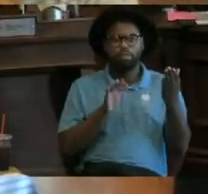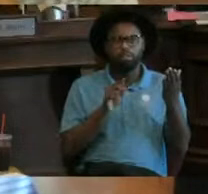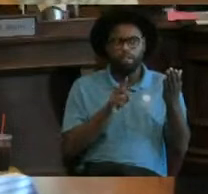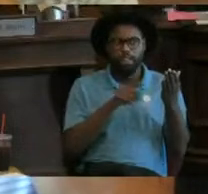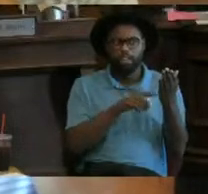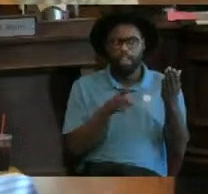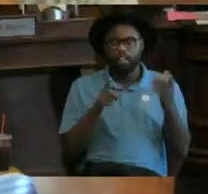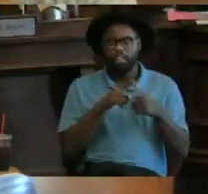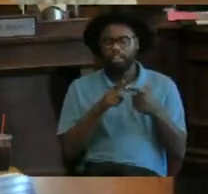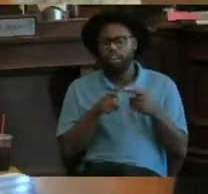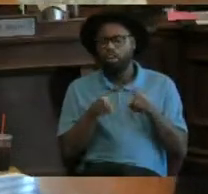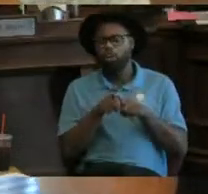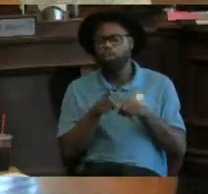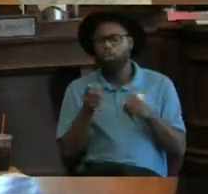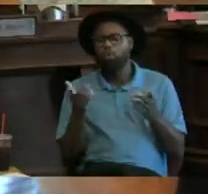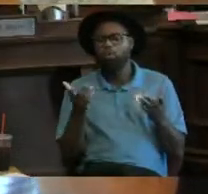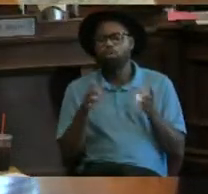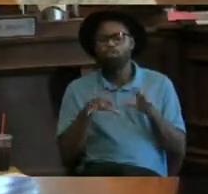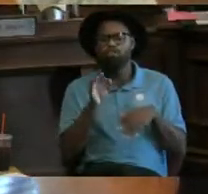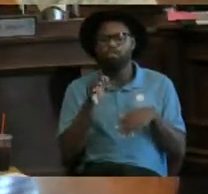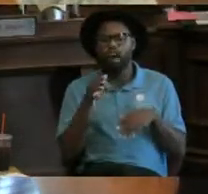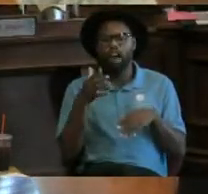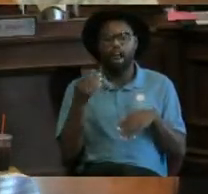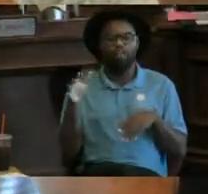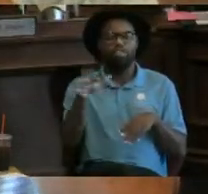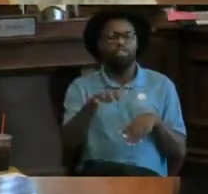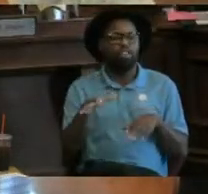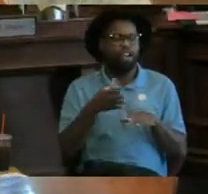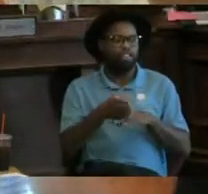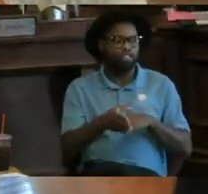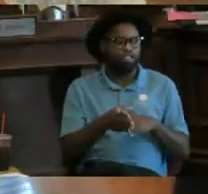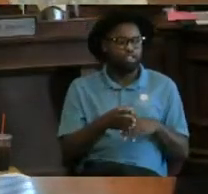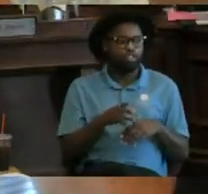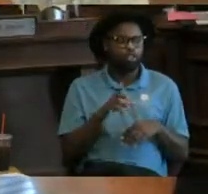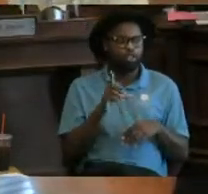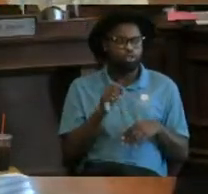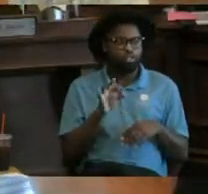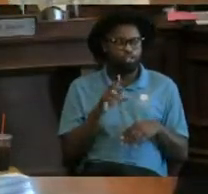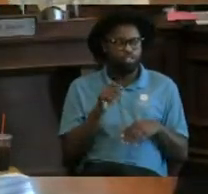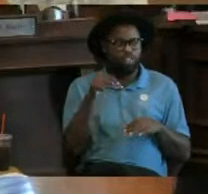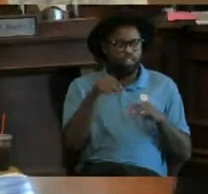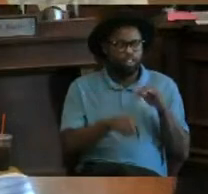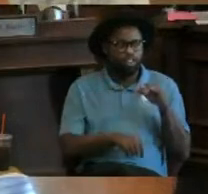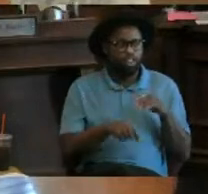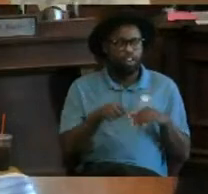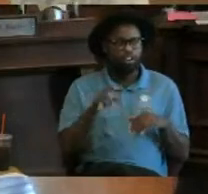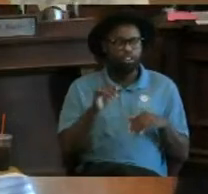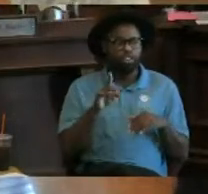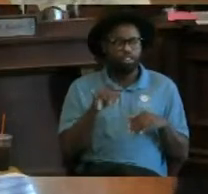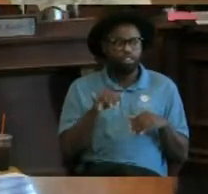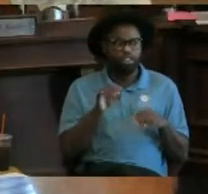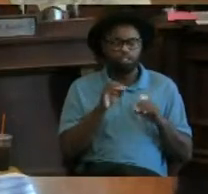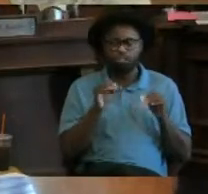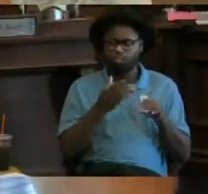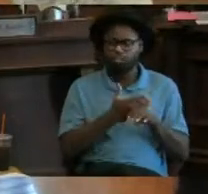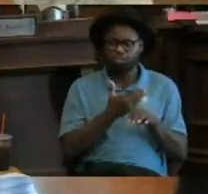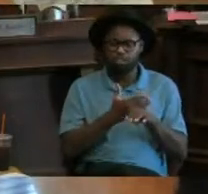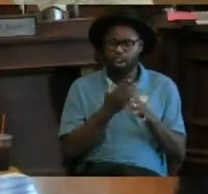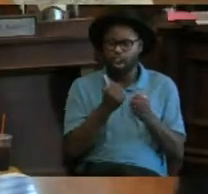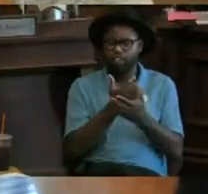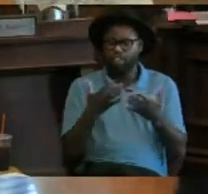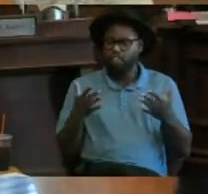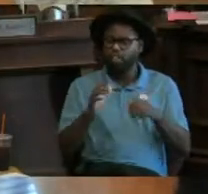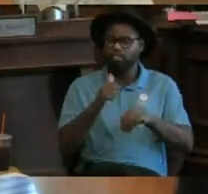out there. And again, as I noted, you know, we were 20 feet in the ground, multiple utilities, never had a reconstruction, which means everything was just put